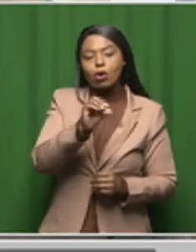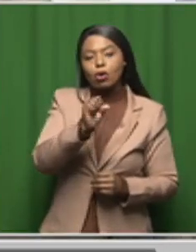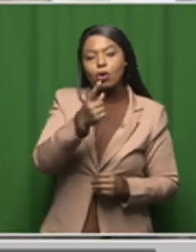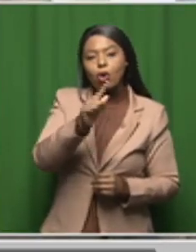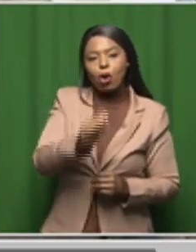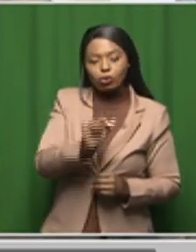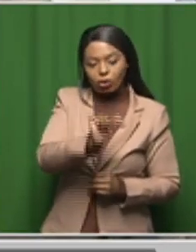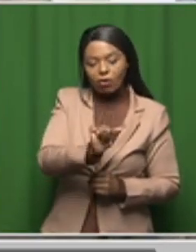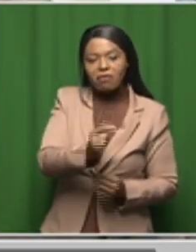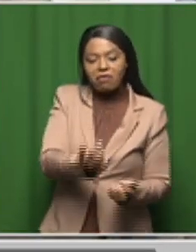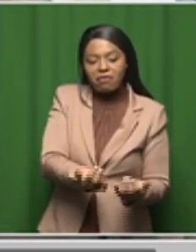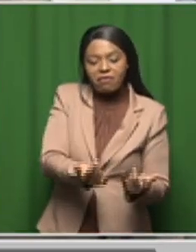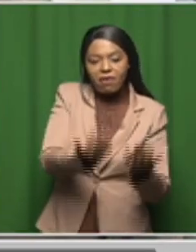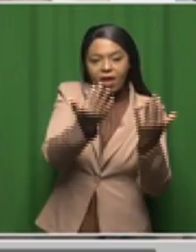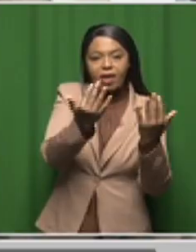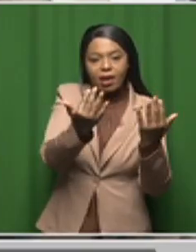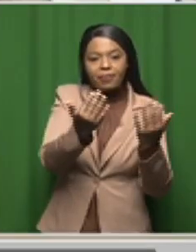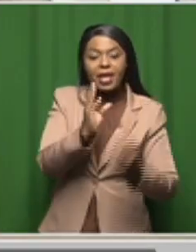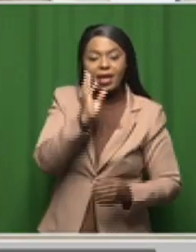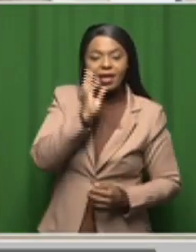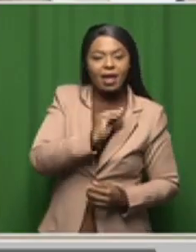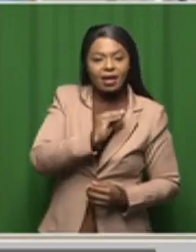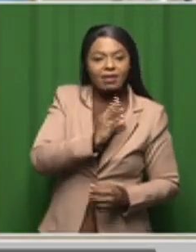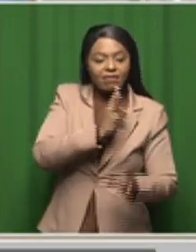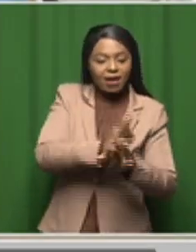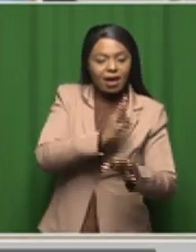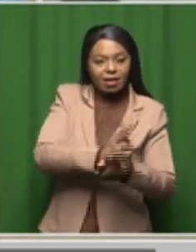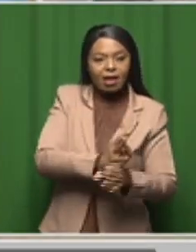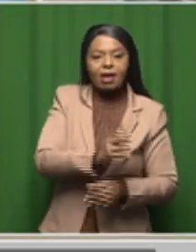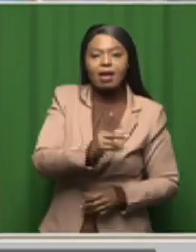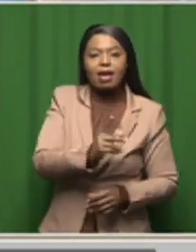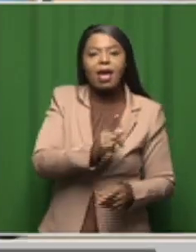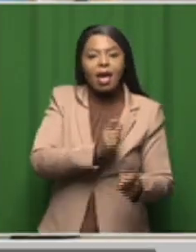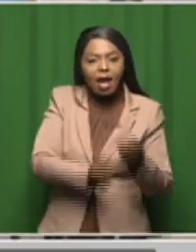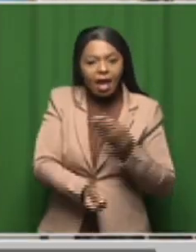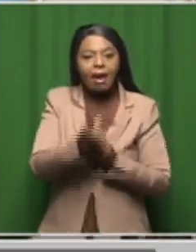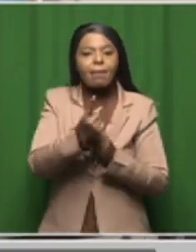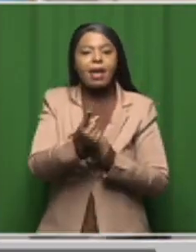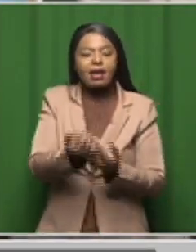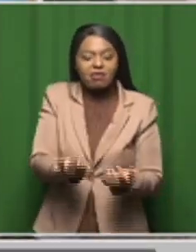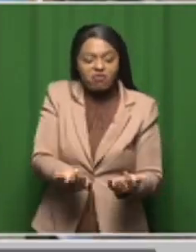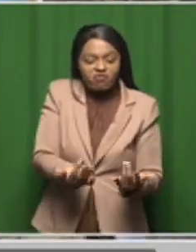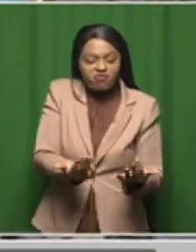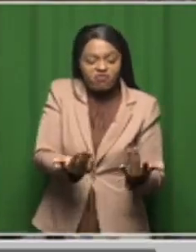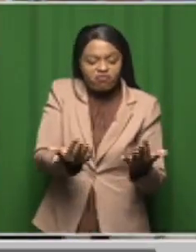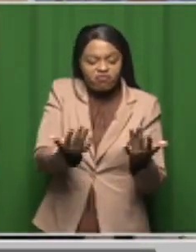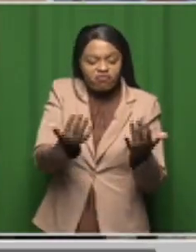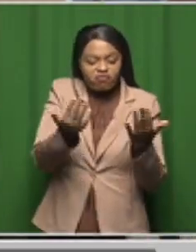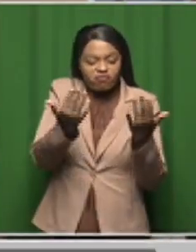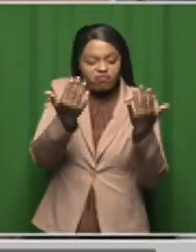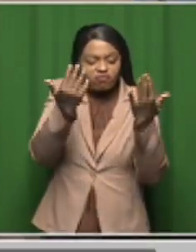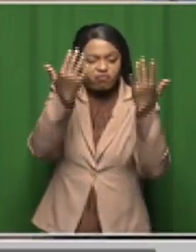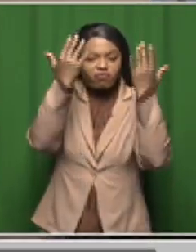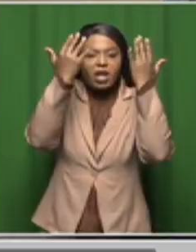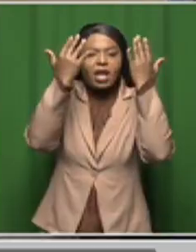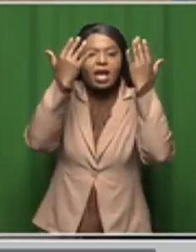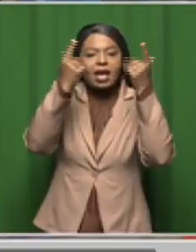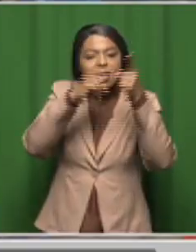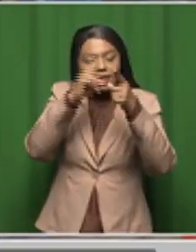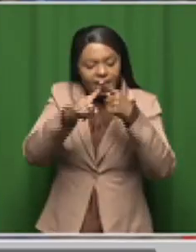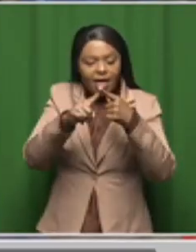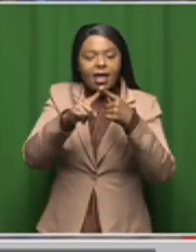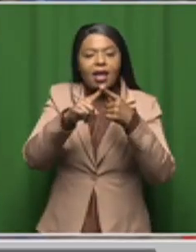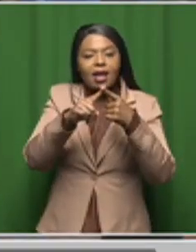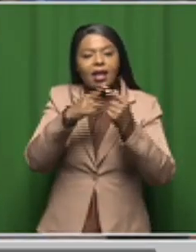of my grandparents that had burnt in the fire, and their kind of spirit in discovering something about them. And so I made